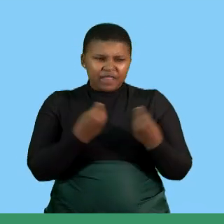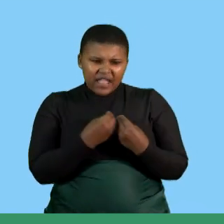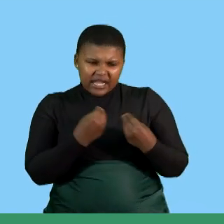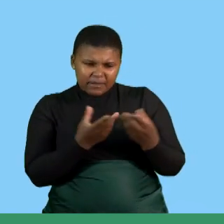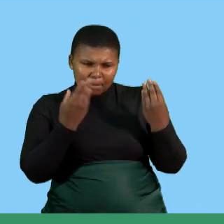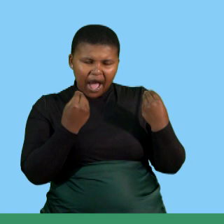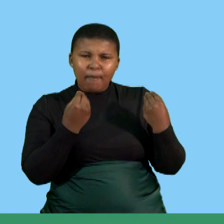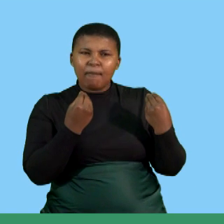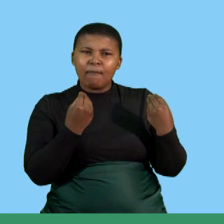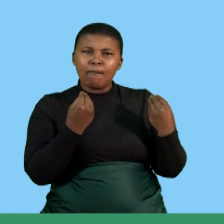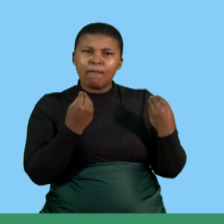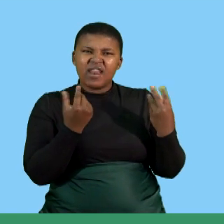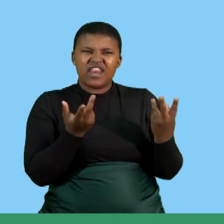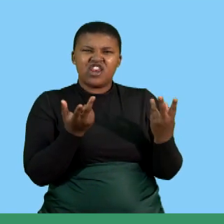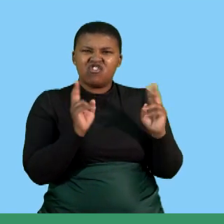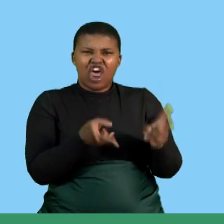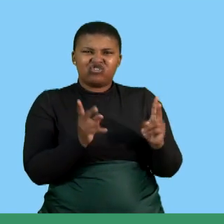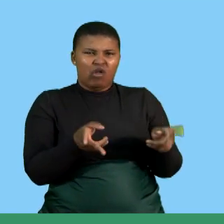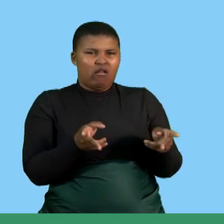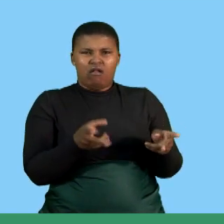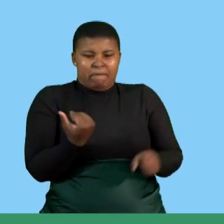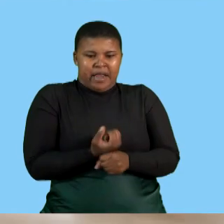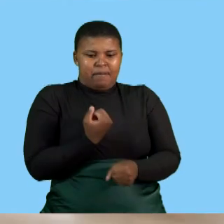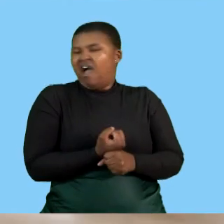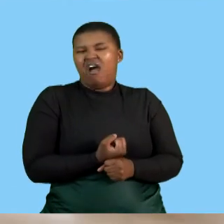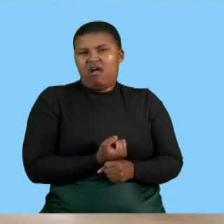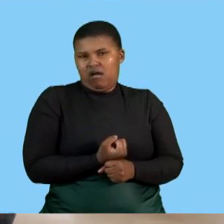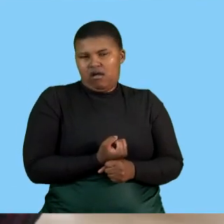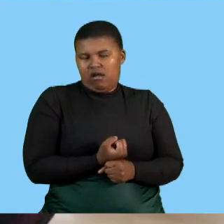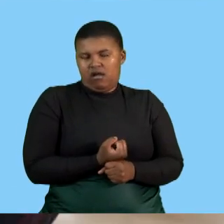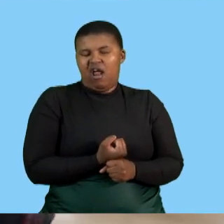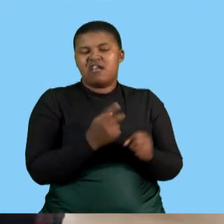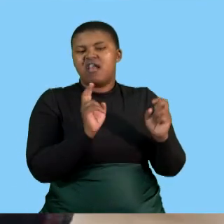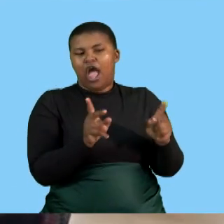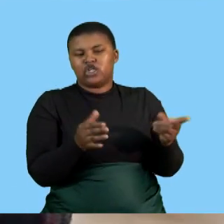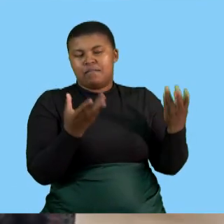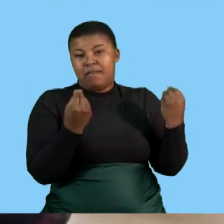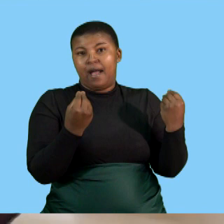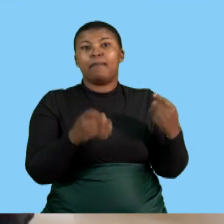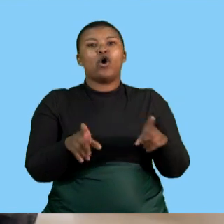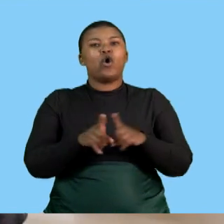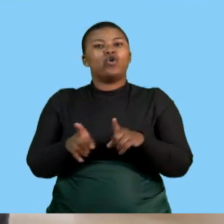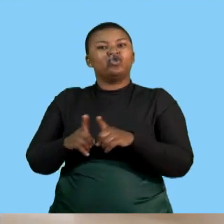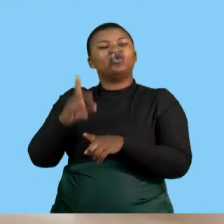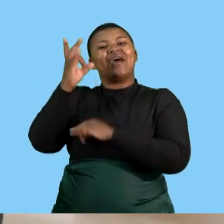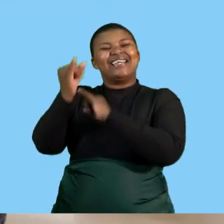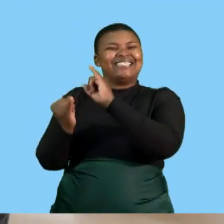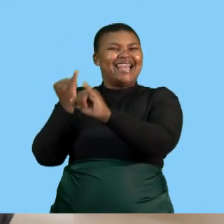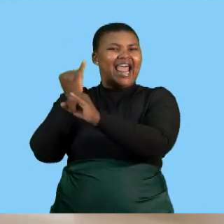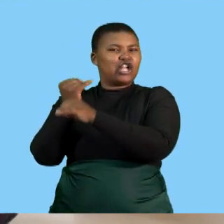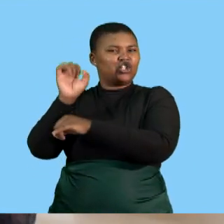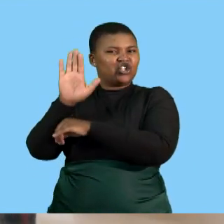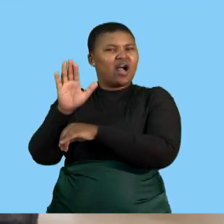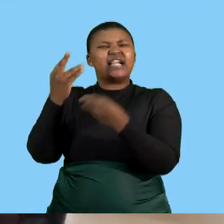out of nature. And international, of course, is everything that happens outside of South Africa